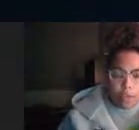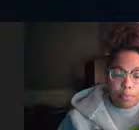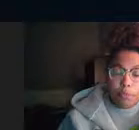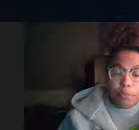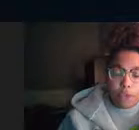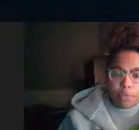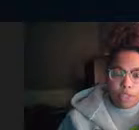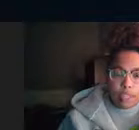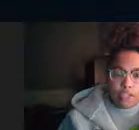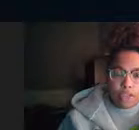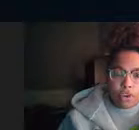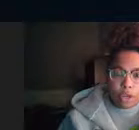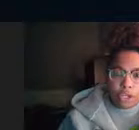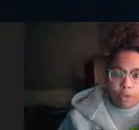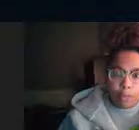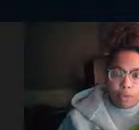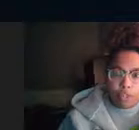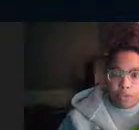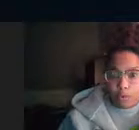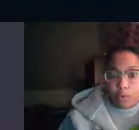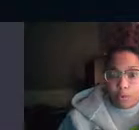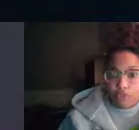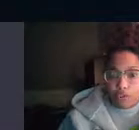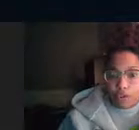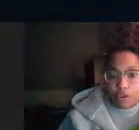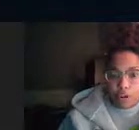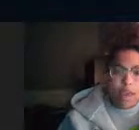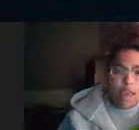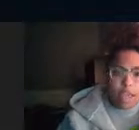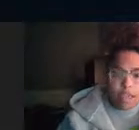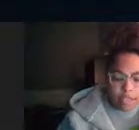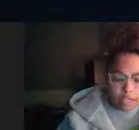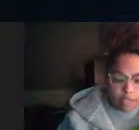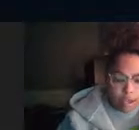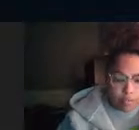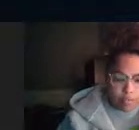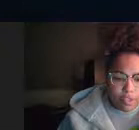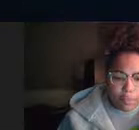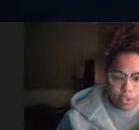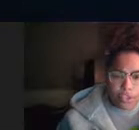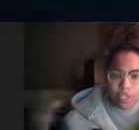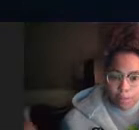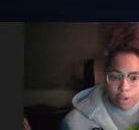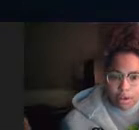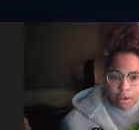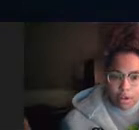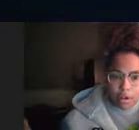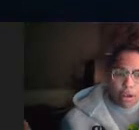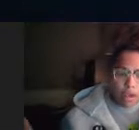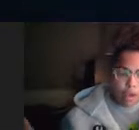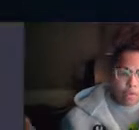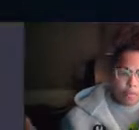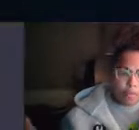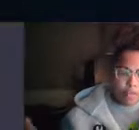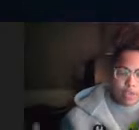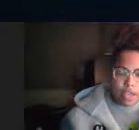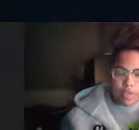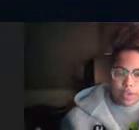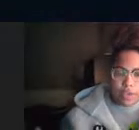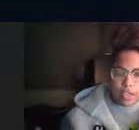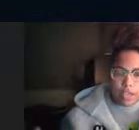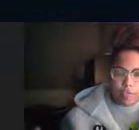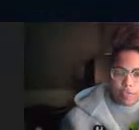called QPR, which stands for question, persuade, refer. And that's similar to CPR.